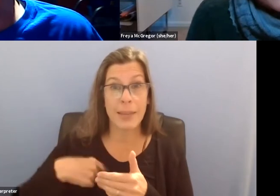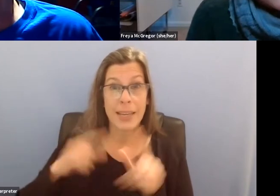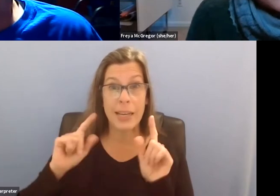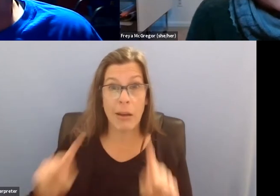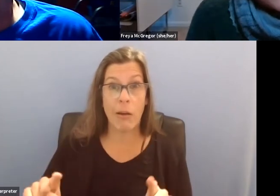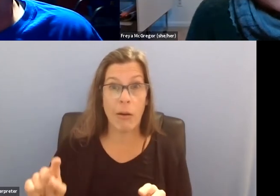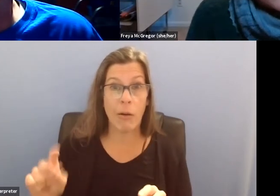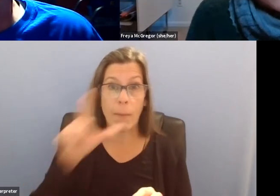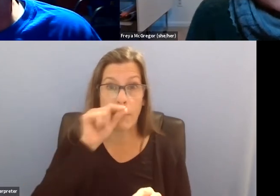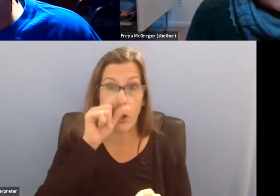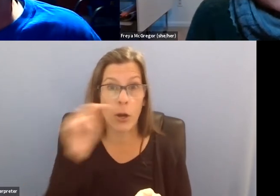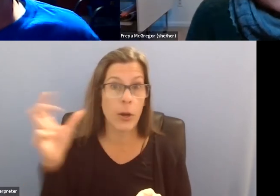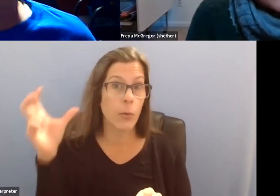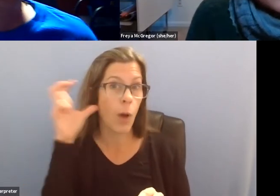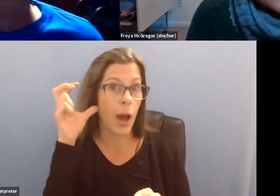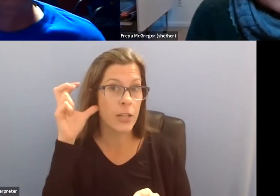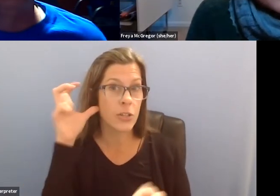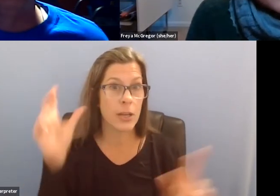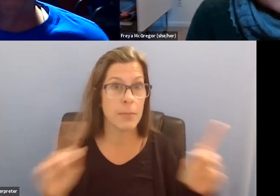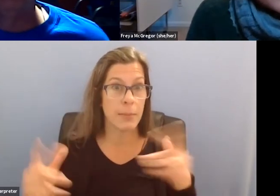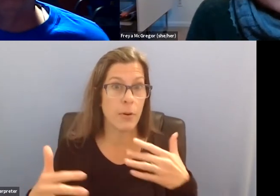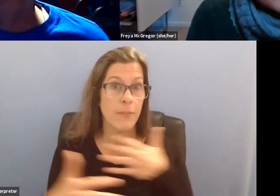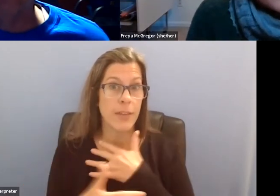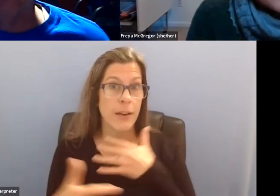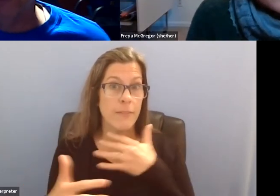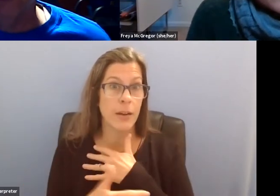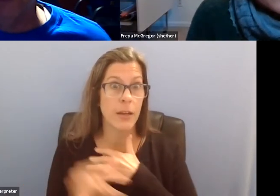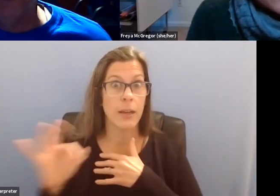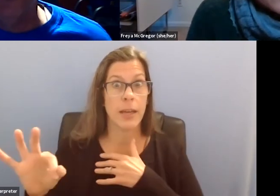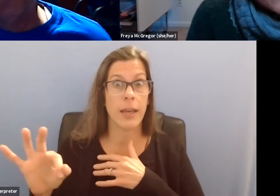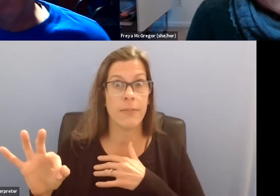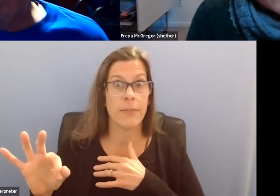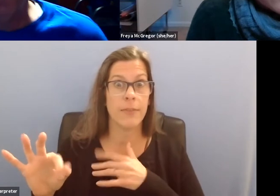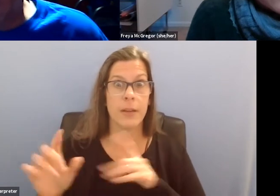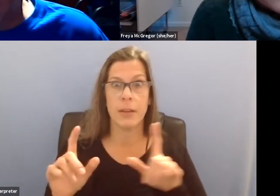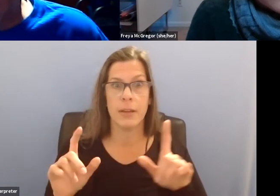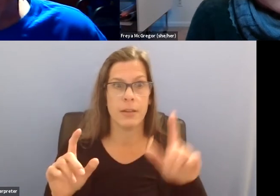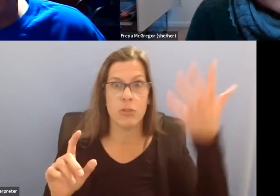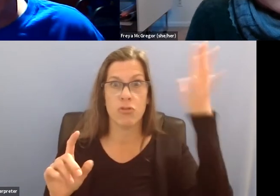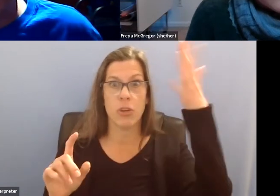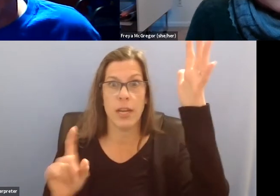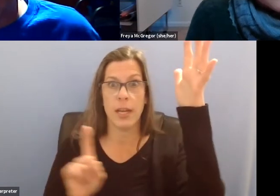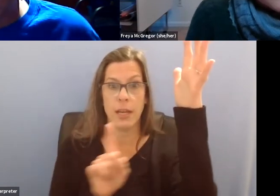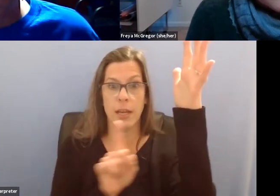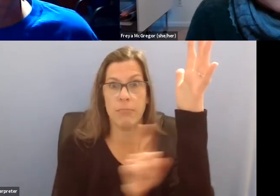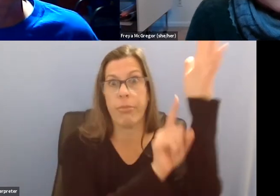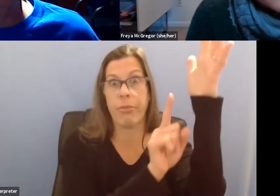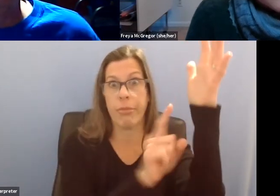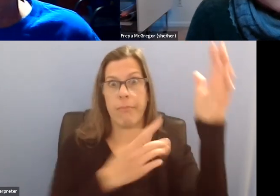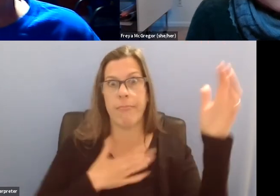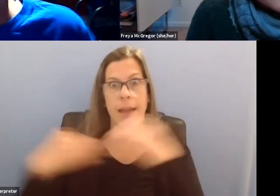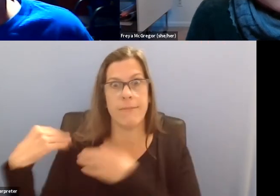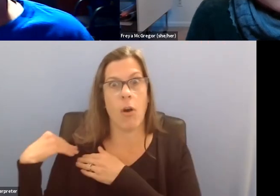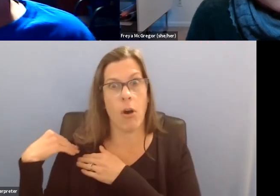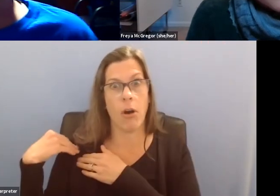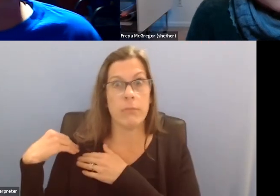a lot of people are fearful. Uh, they're afraid. What if I bump him into a tree or something? And they're just, uh, I mean,